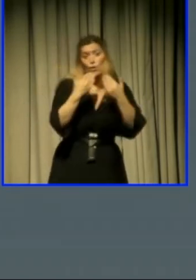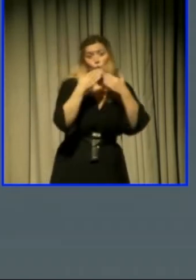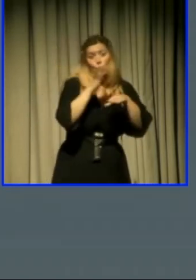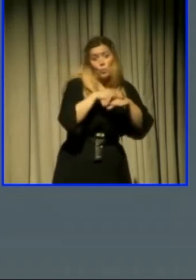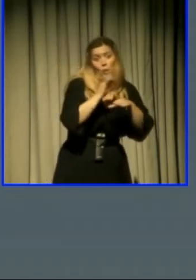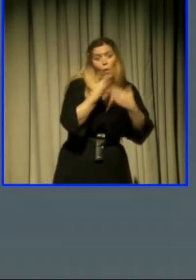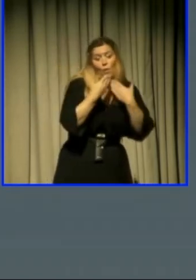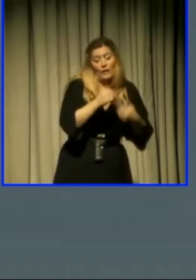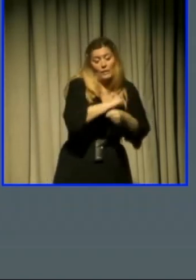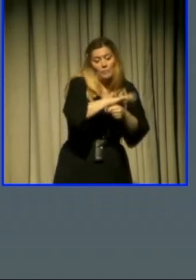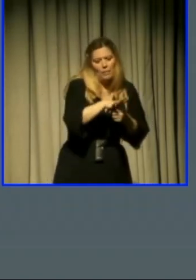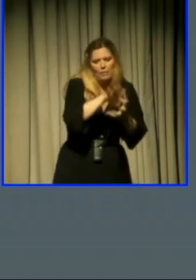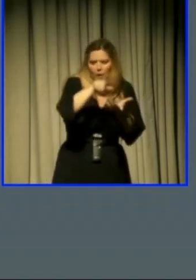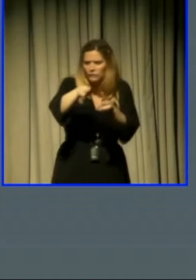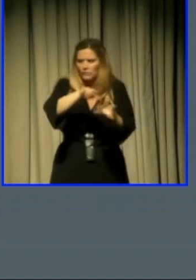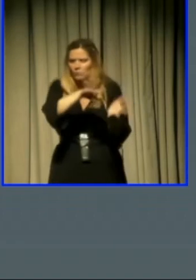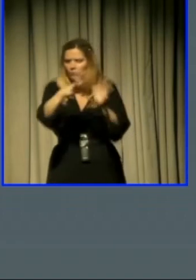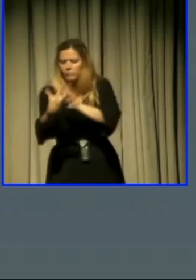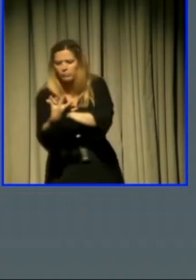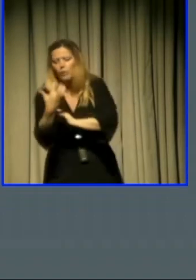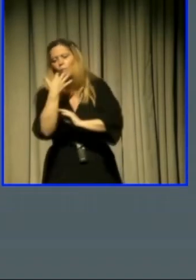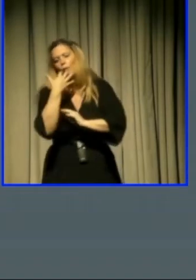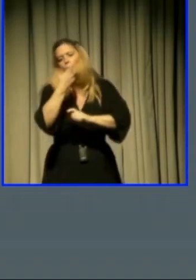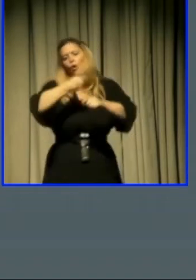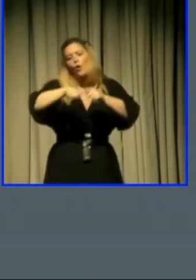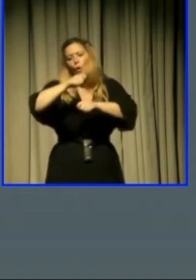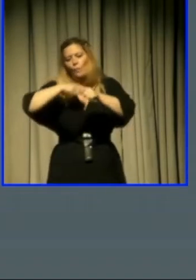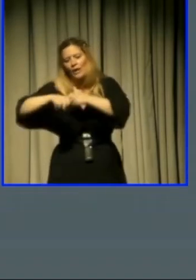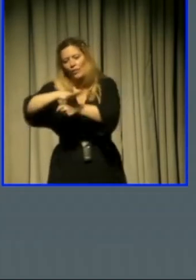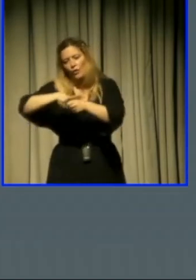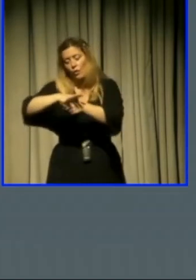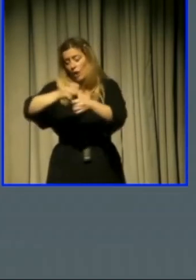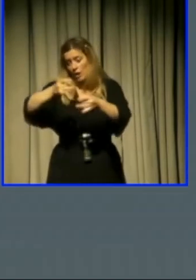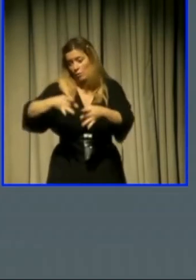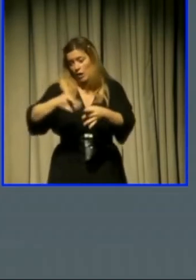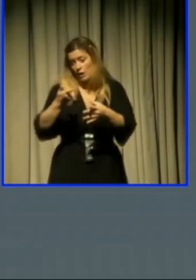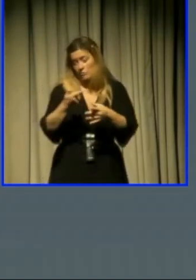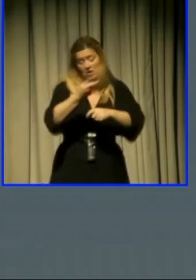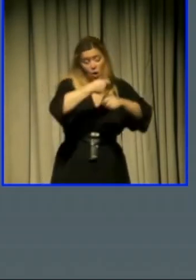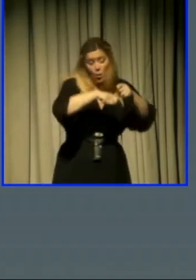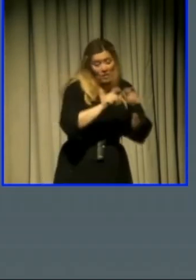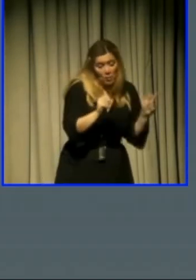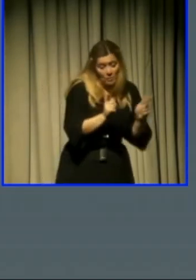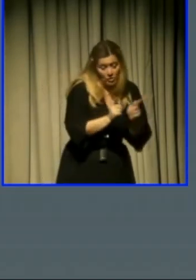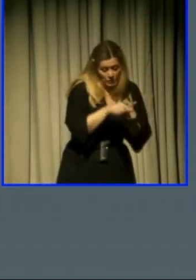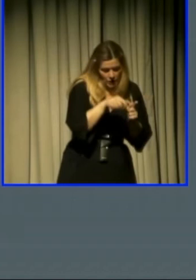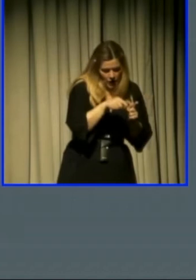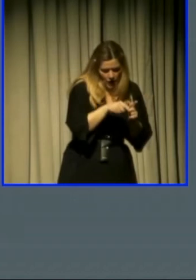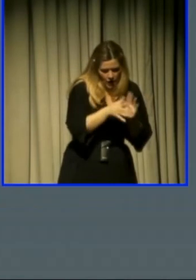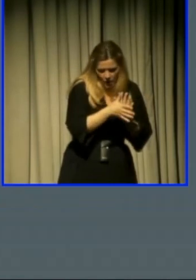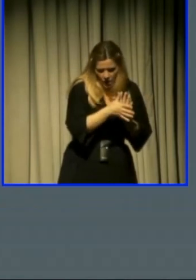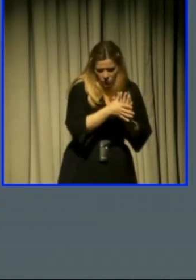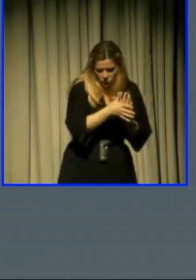If anything, the retail space has, really accelerated and changed because it's had to radically